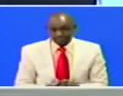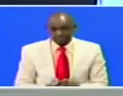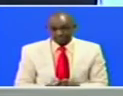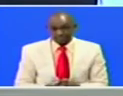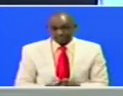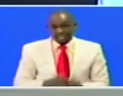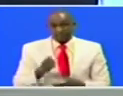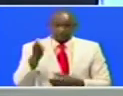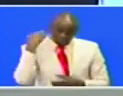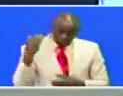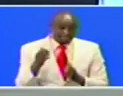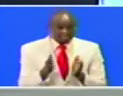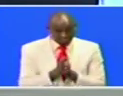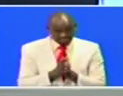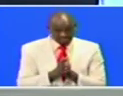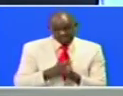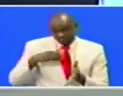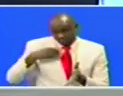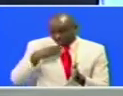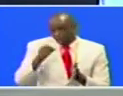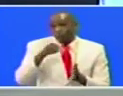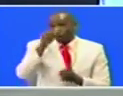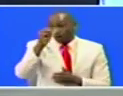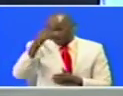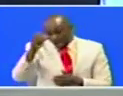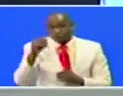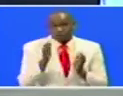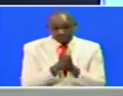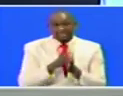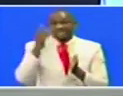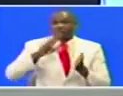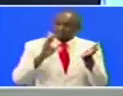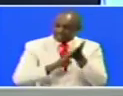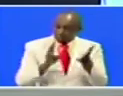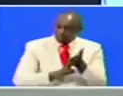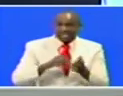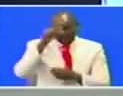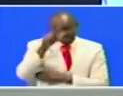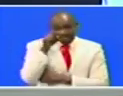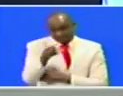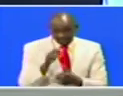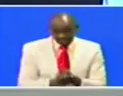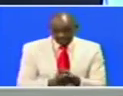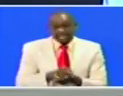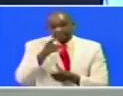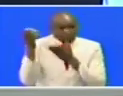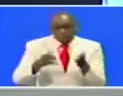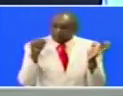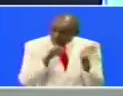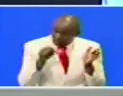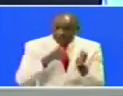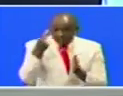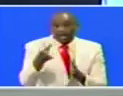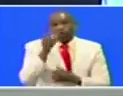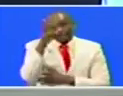Former Rongo MP and Migori governorship hopeful Ochilo Ayacko has blamed Migori Governor Okoth Obado over the chaos that rocked